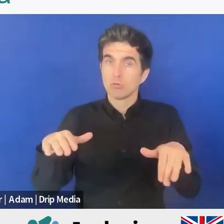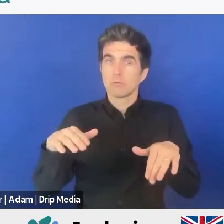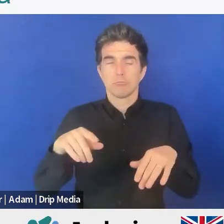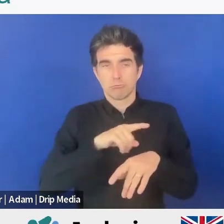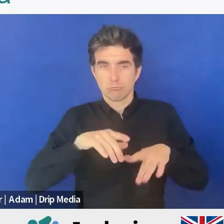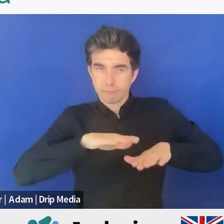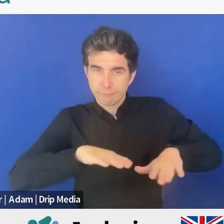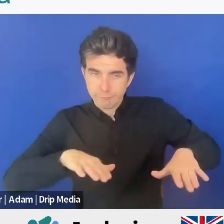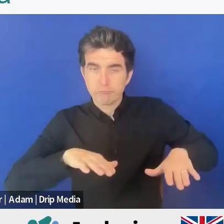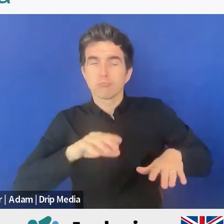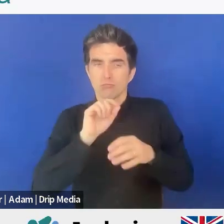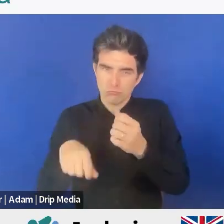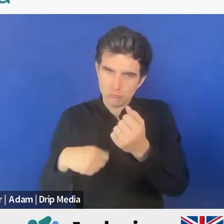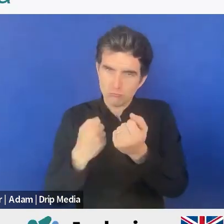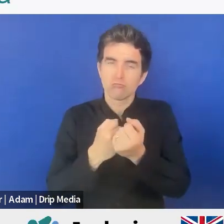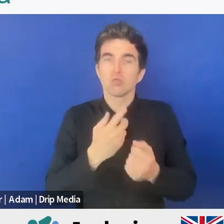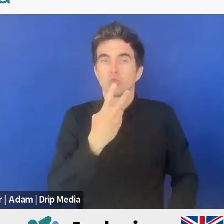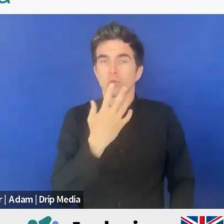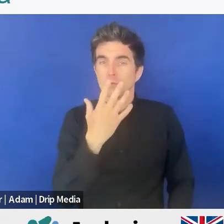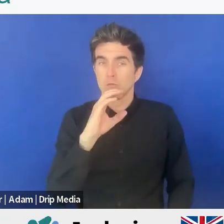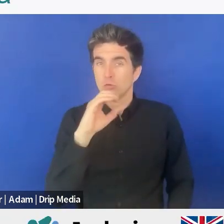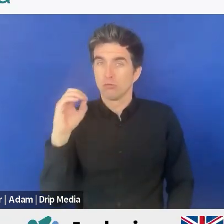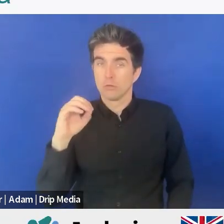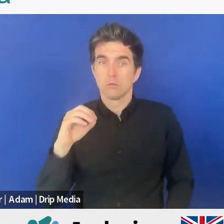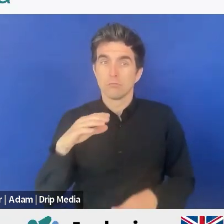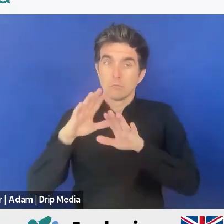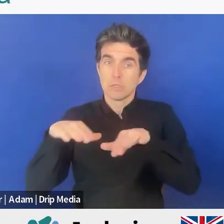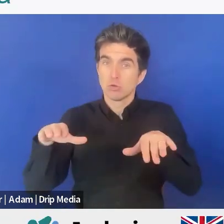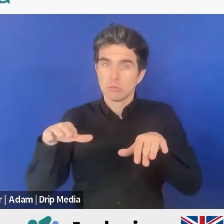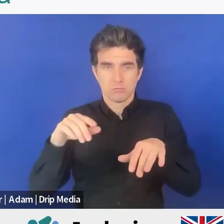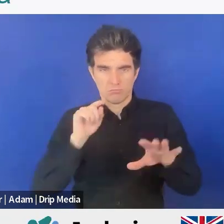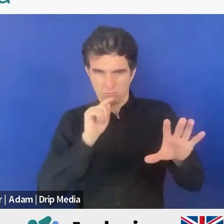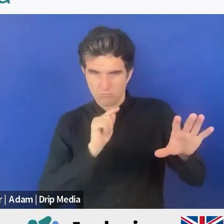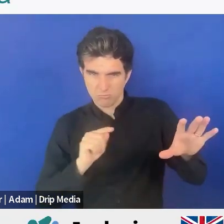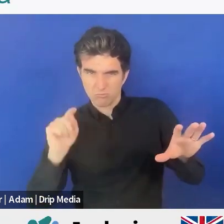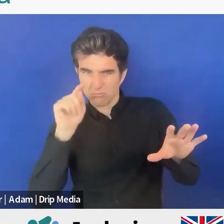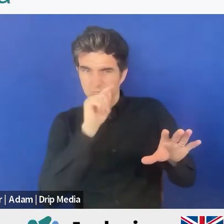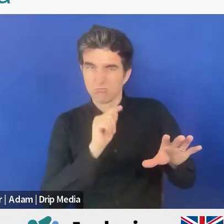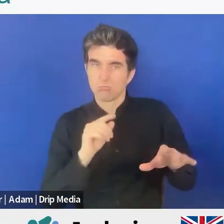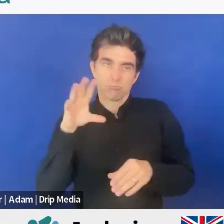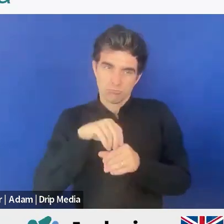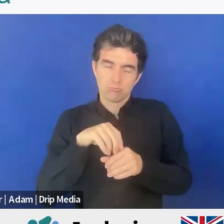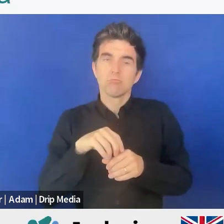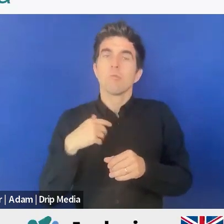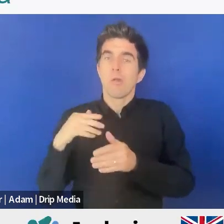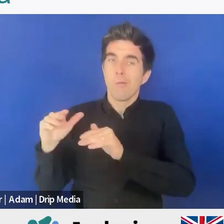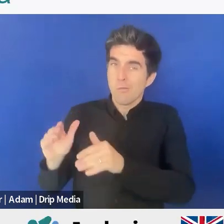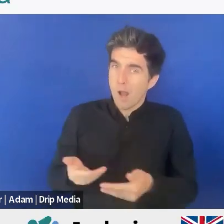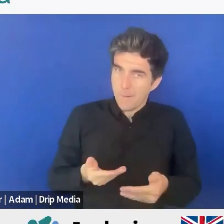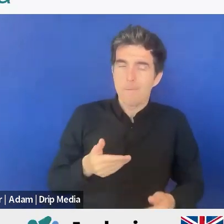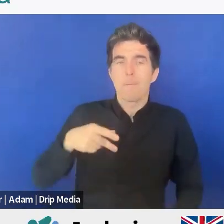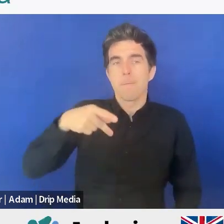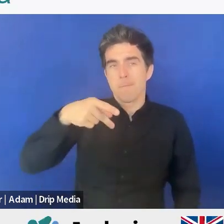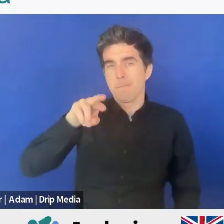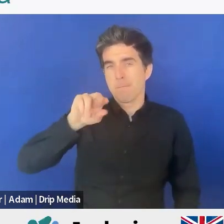2,500 children with disabilities in the districts. I welcome Pramila Neupane. Pramila is the founding member and